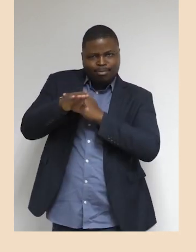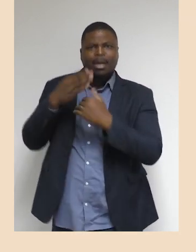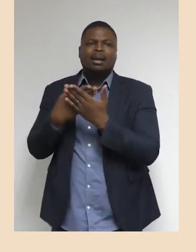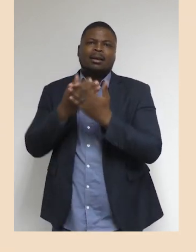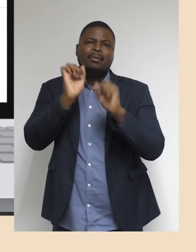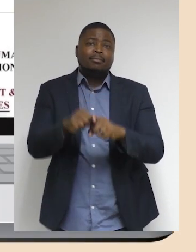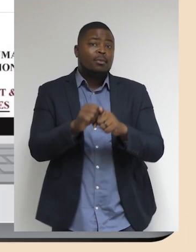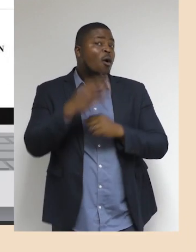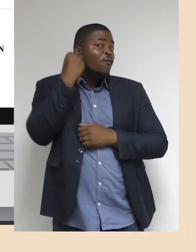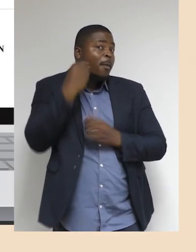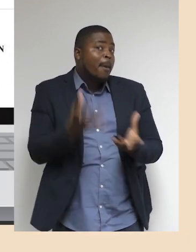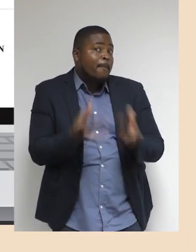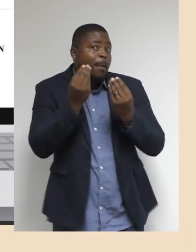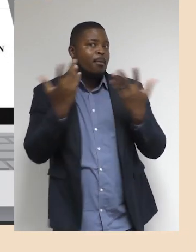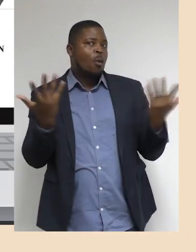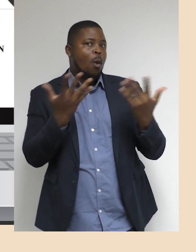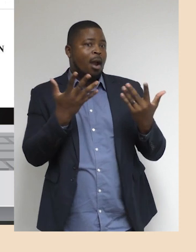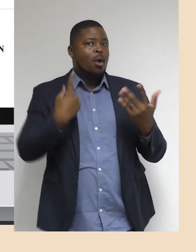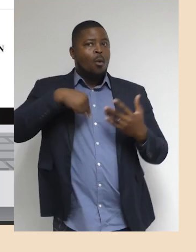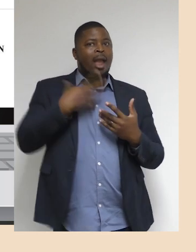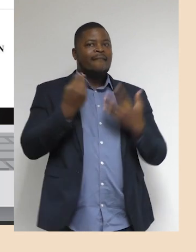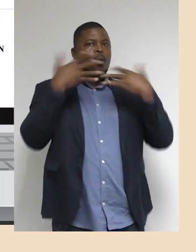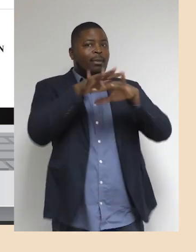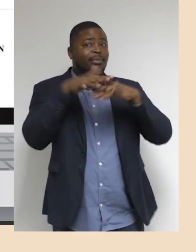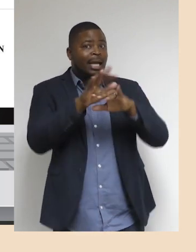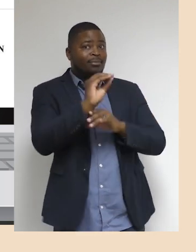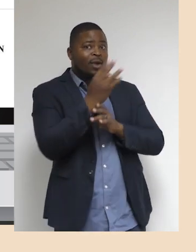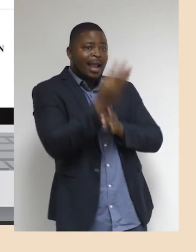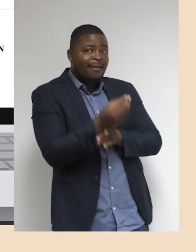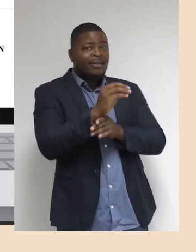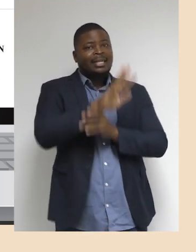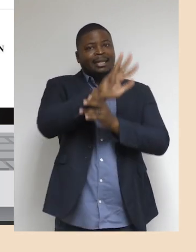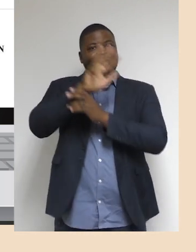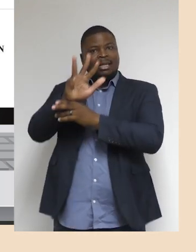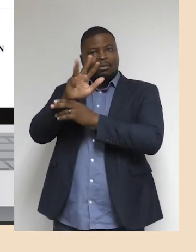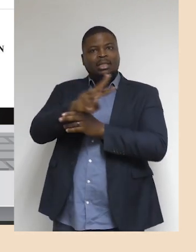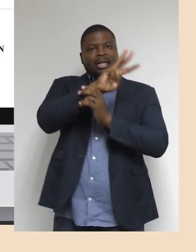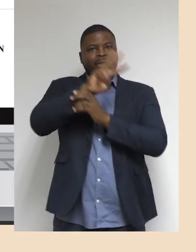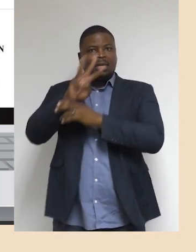violations. For more information on the SAHRC, you can visit their website at